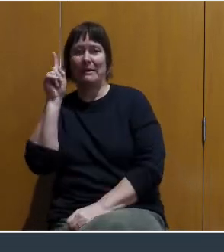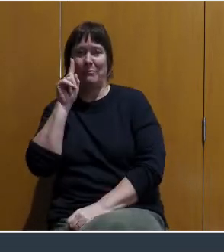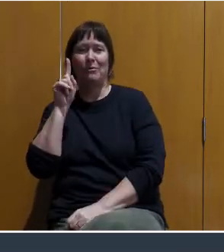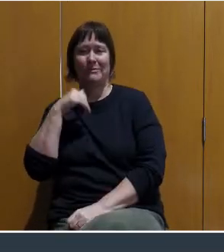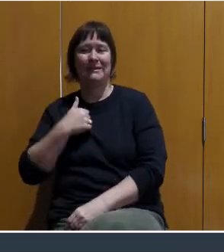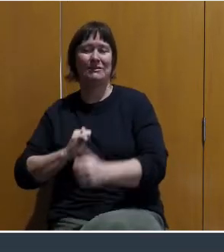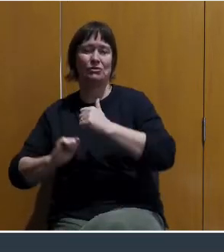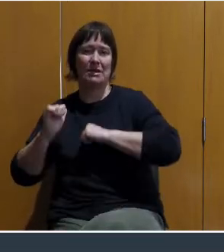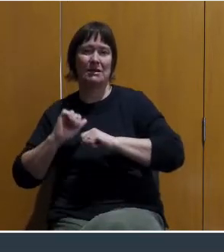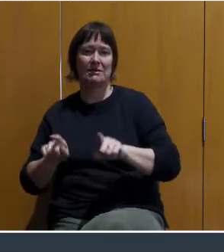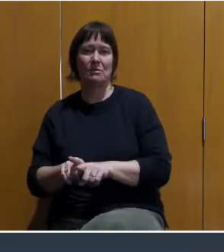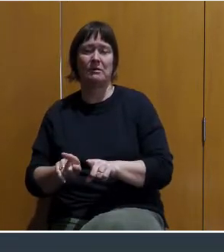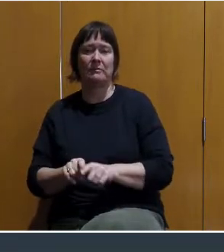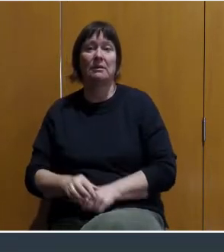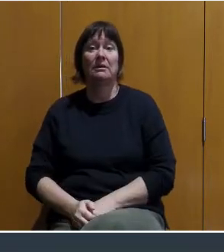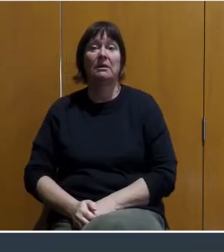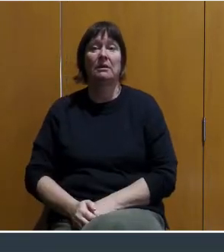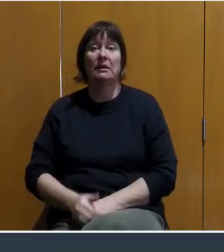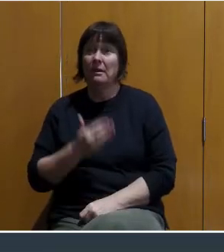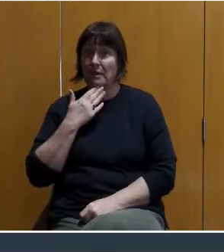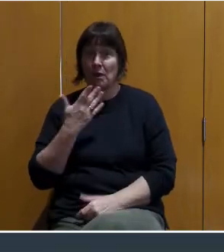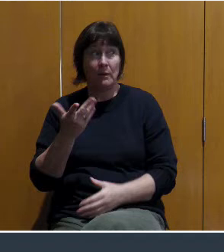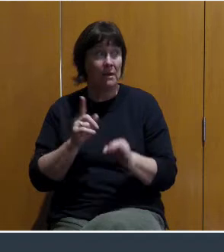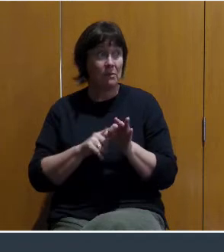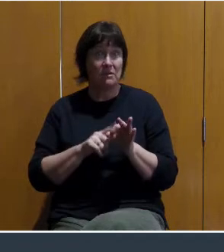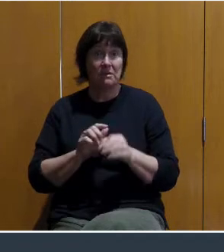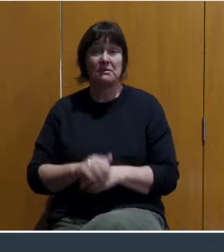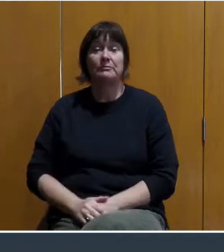Thank you very much, Christine. Are there any questions from councillors?